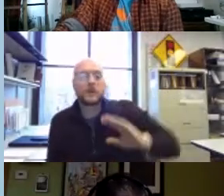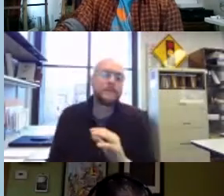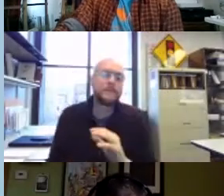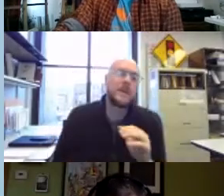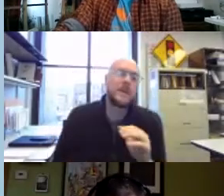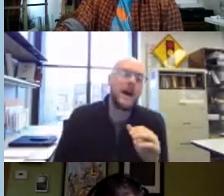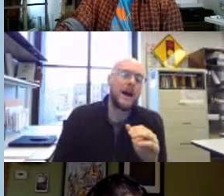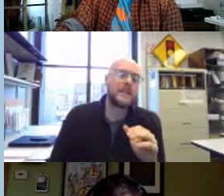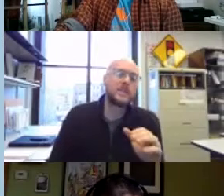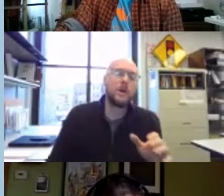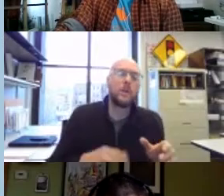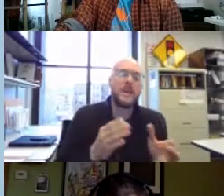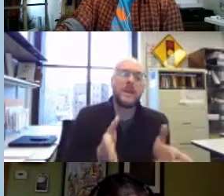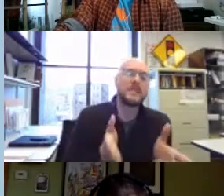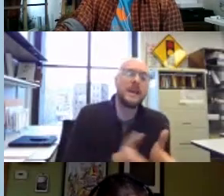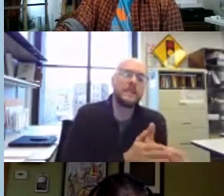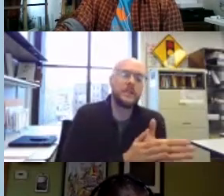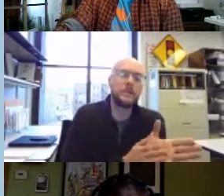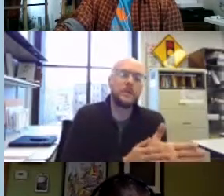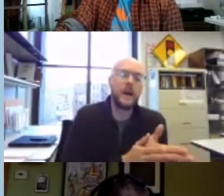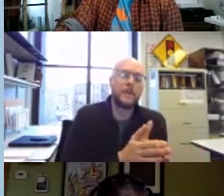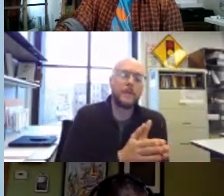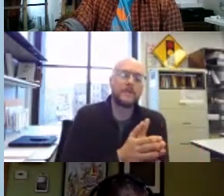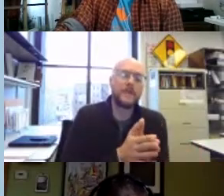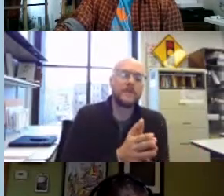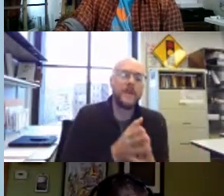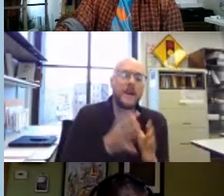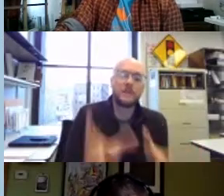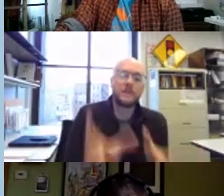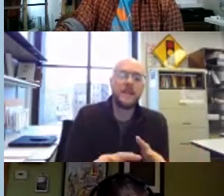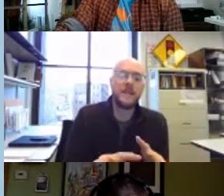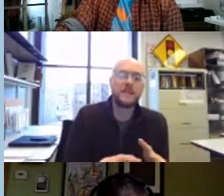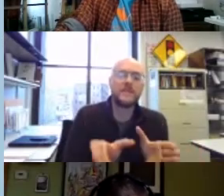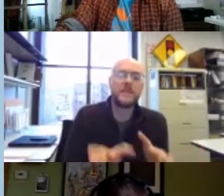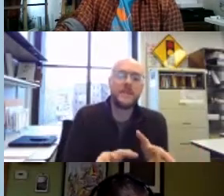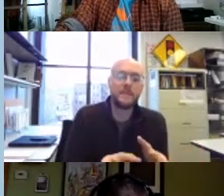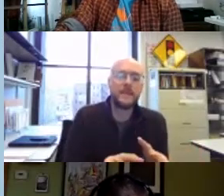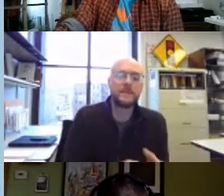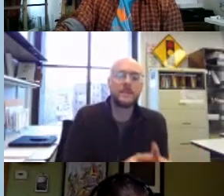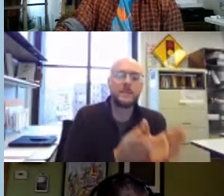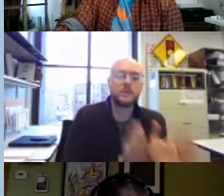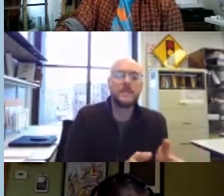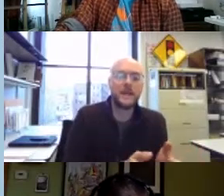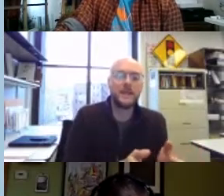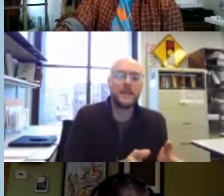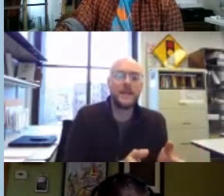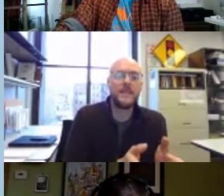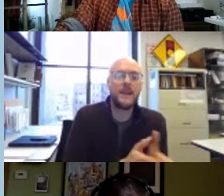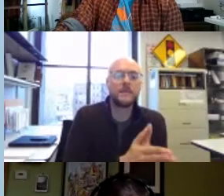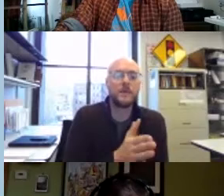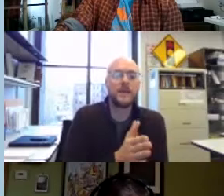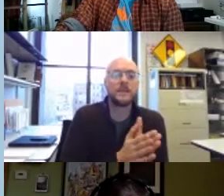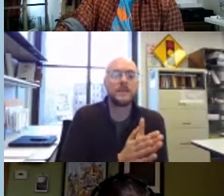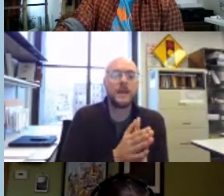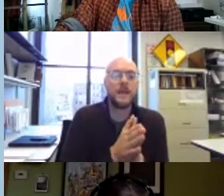Brighton Road. And so we decided to find the space that was left in the template to squeeze a bike lane in